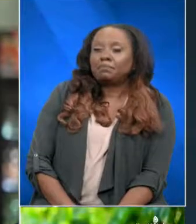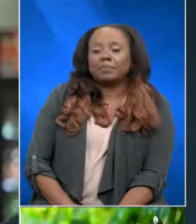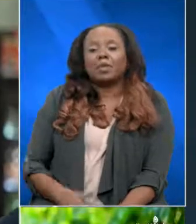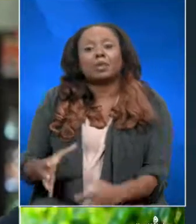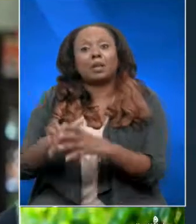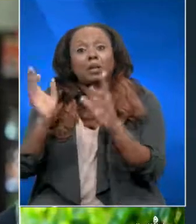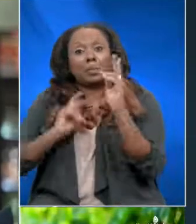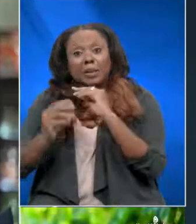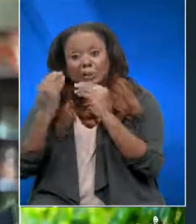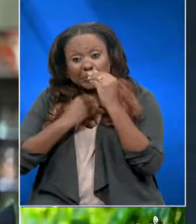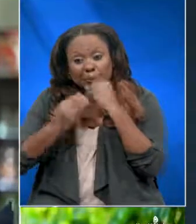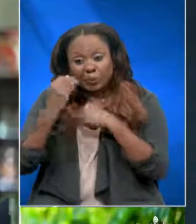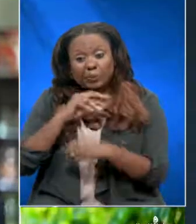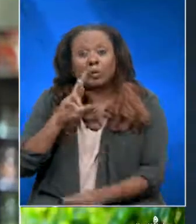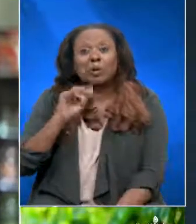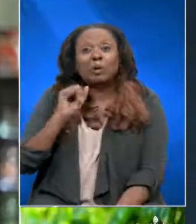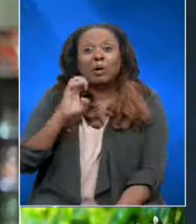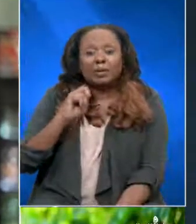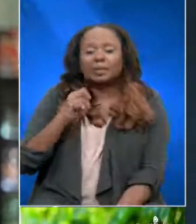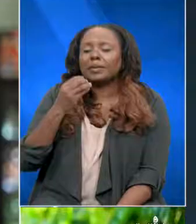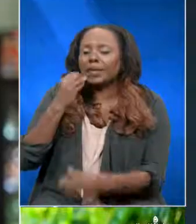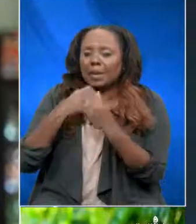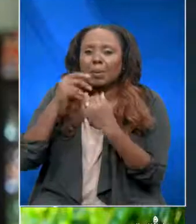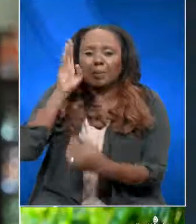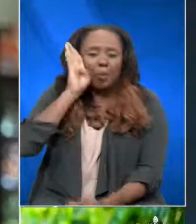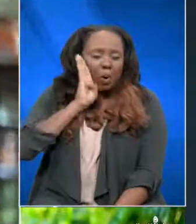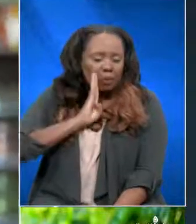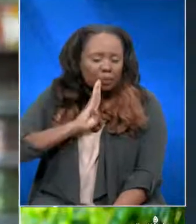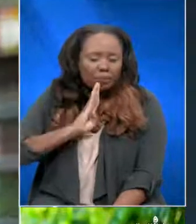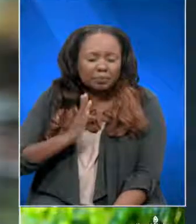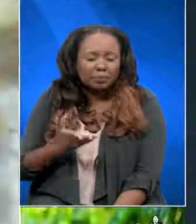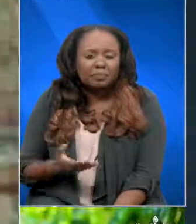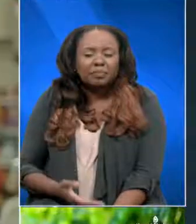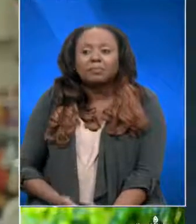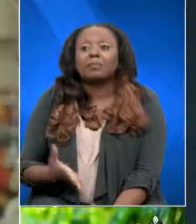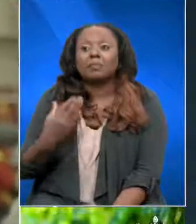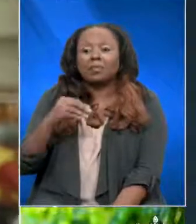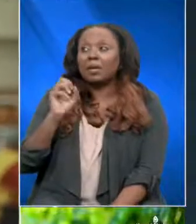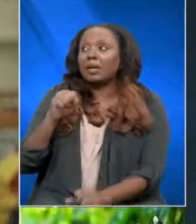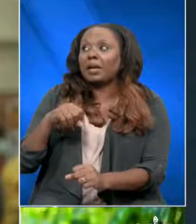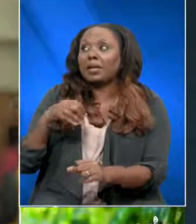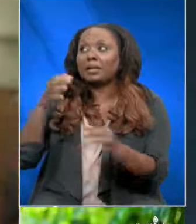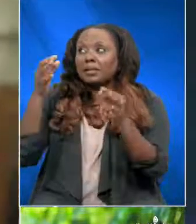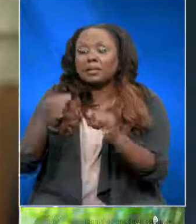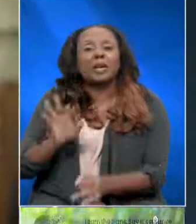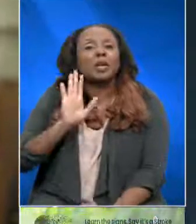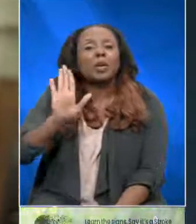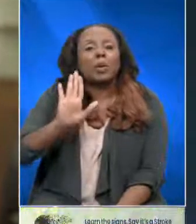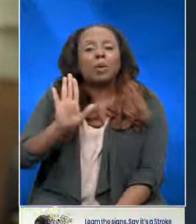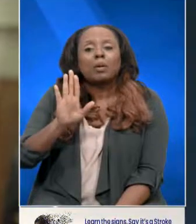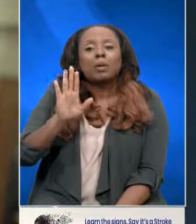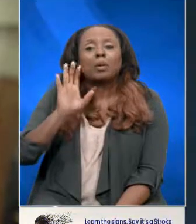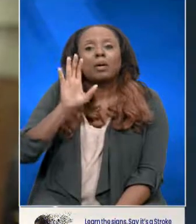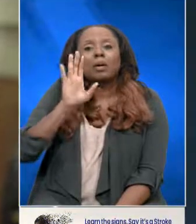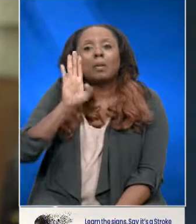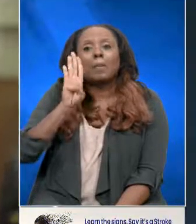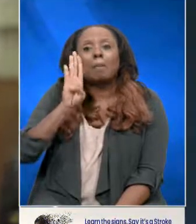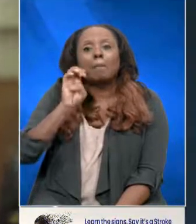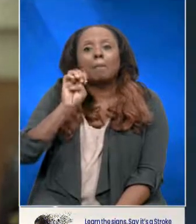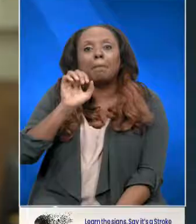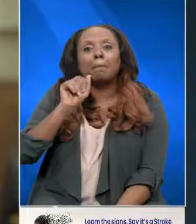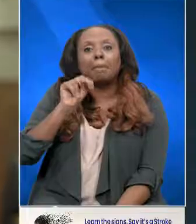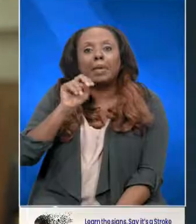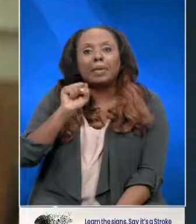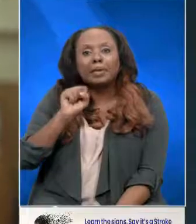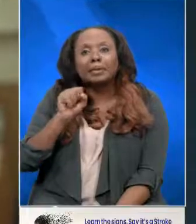I would say eat your brown rice and, you know, have your choice of peas and beans. When you choose your various herbal teas,